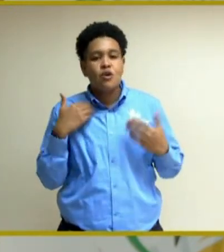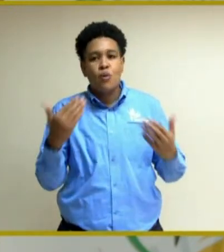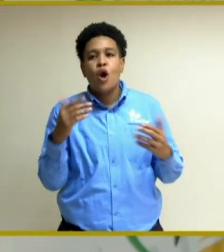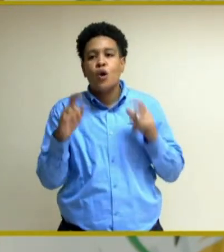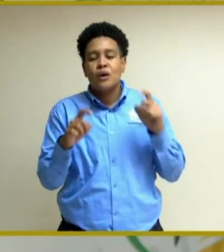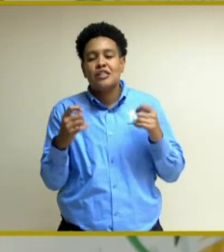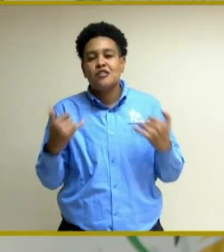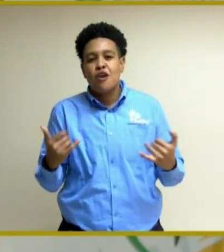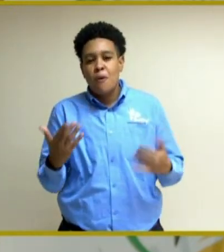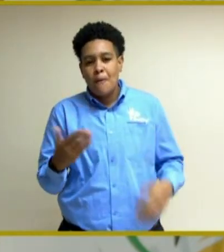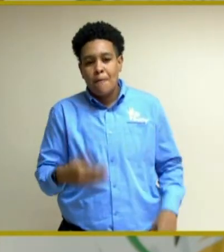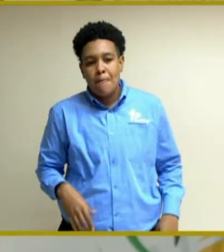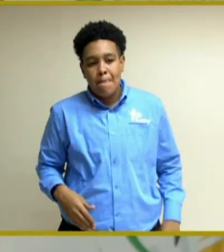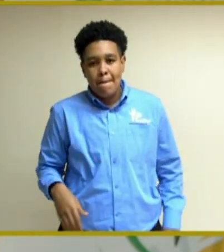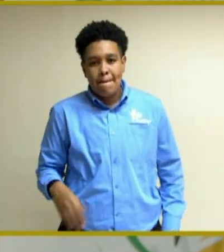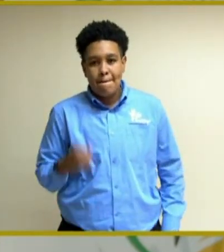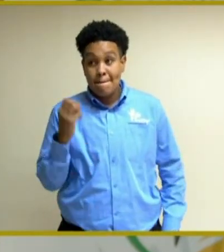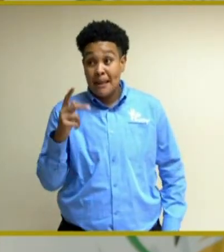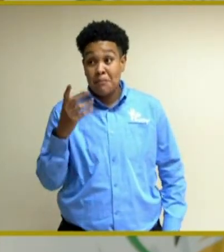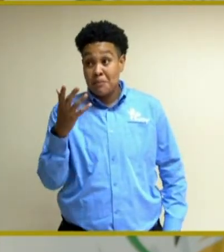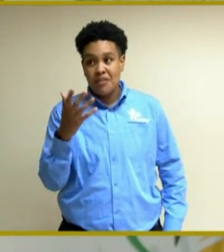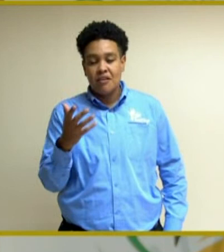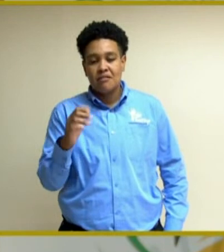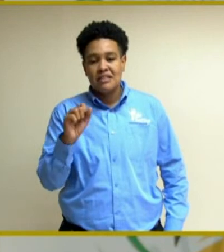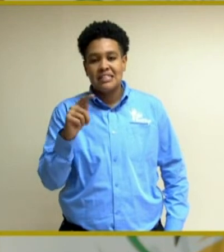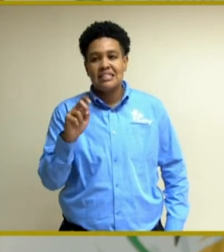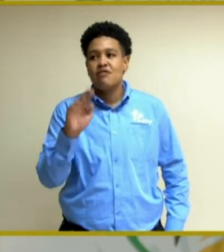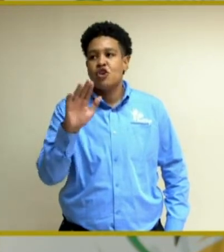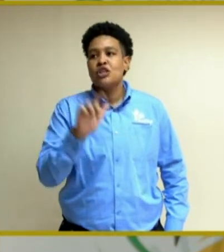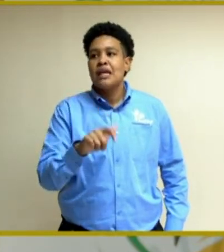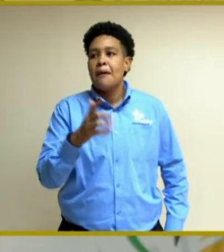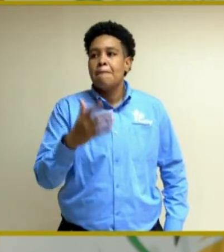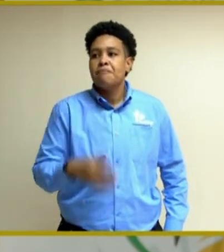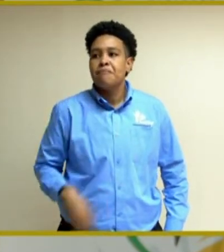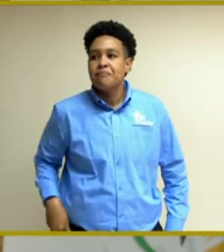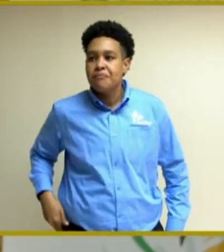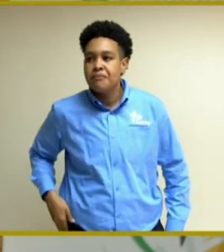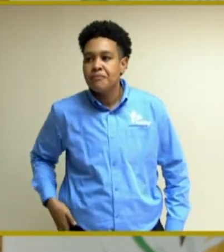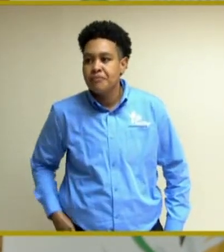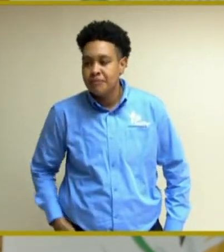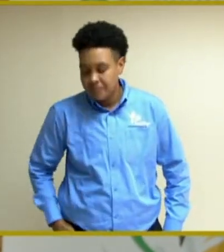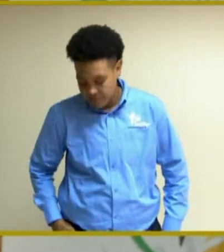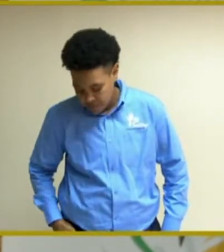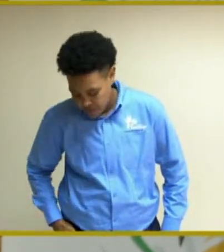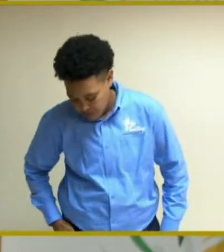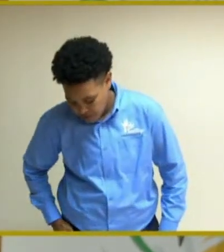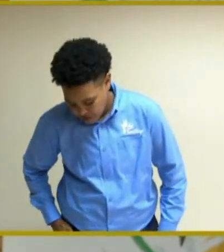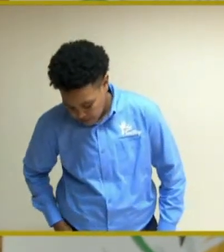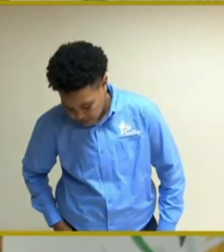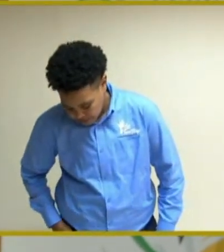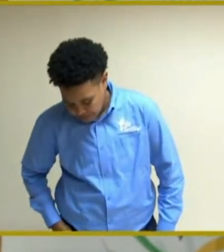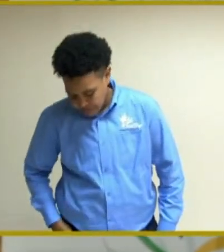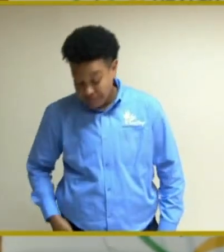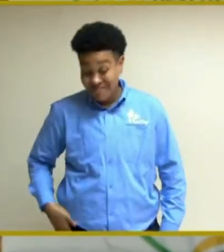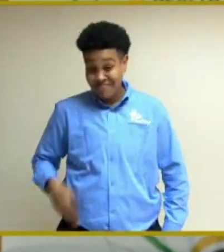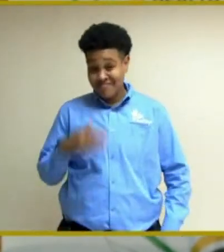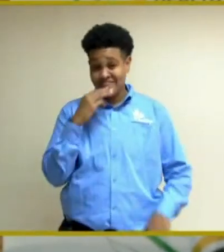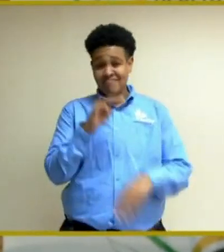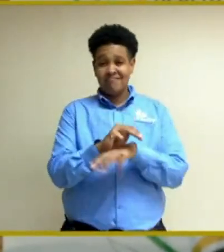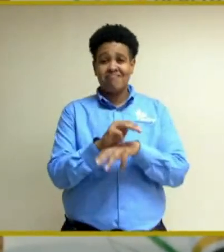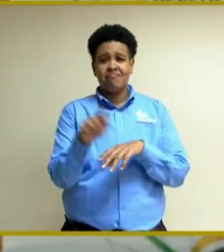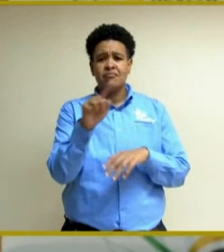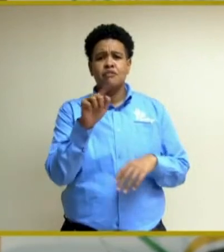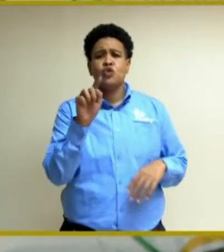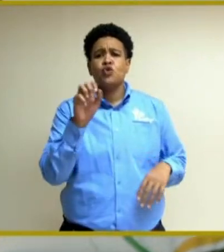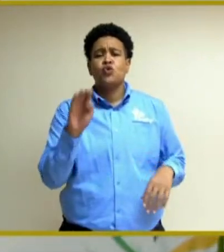now to questions. A number of persons online. Stephen, your time. Thank you, Minister. Just reminding our media colleagues on the Zoom to